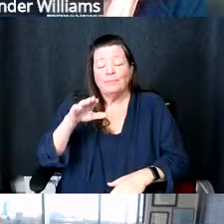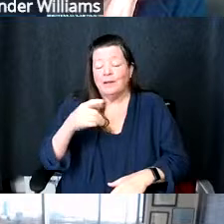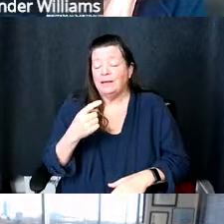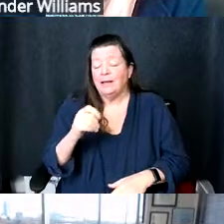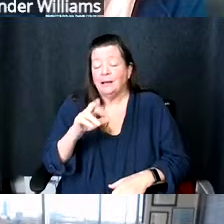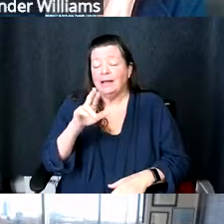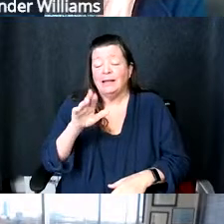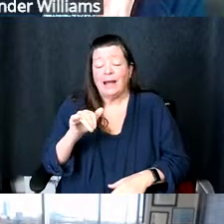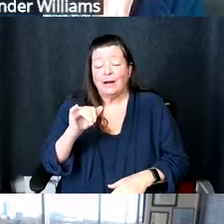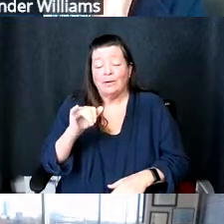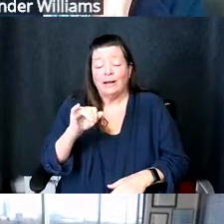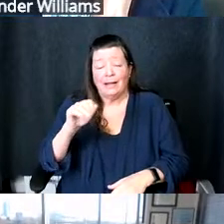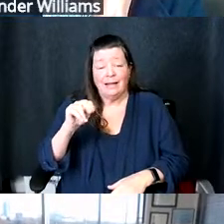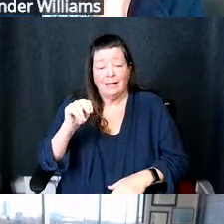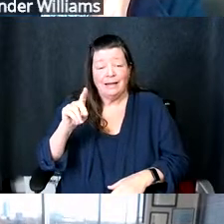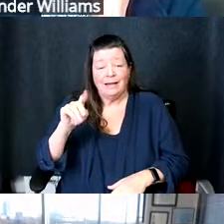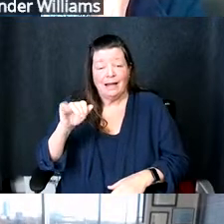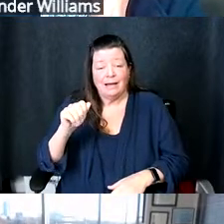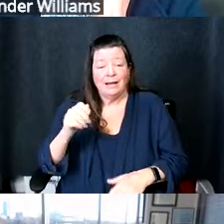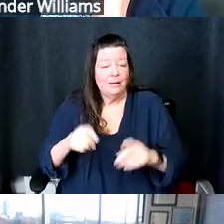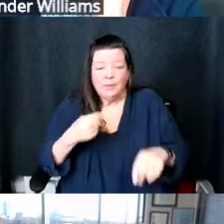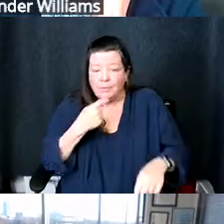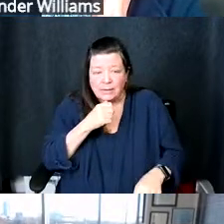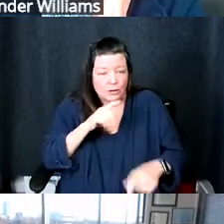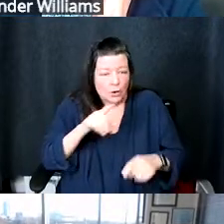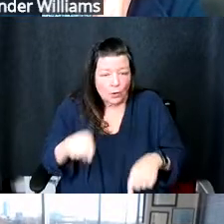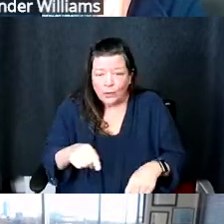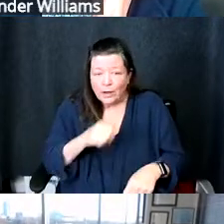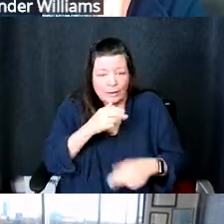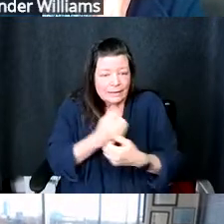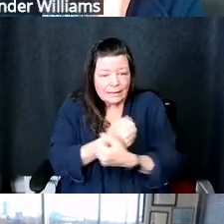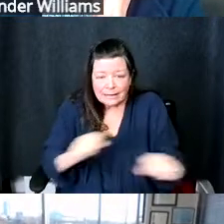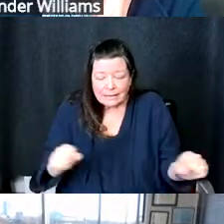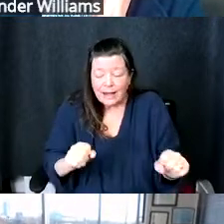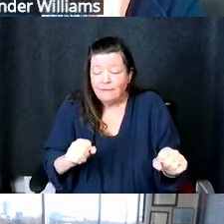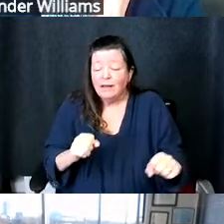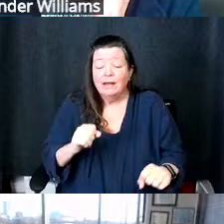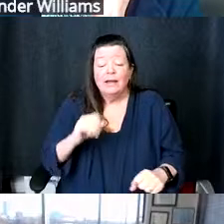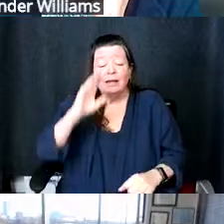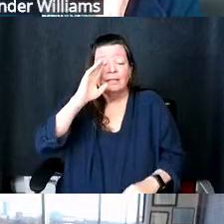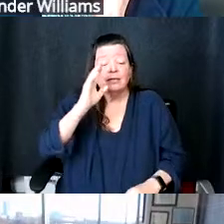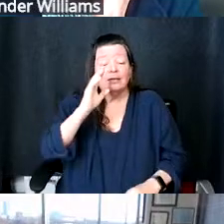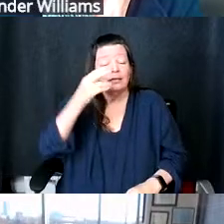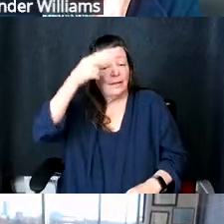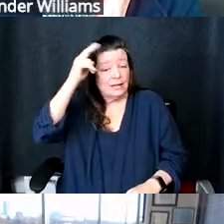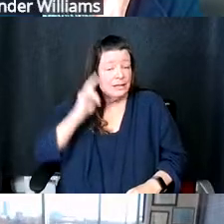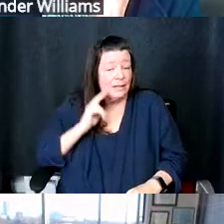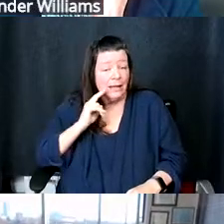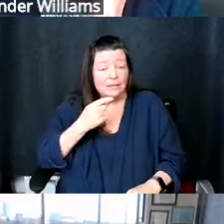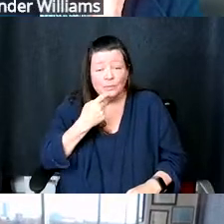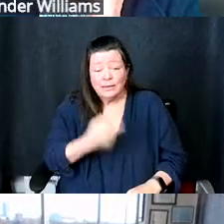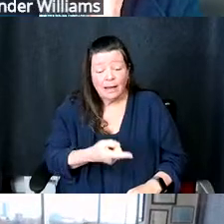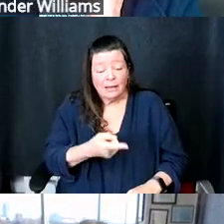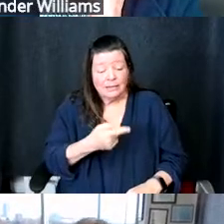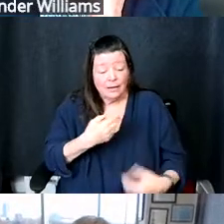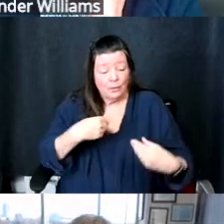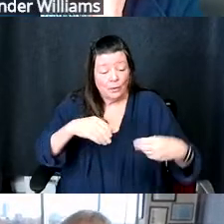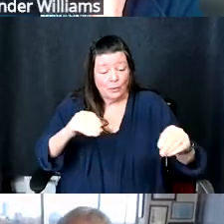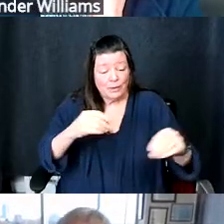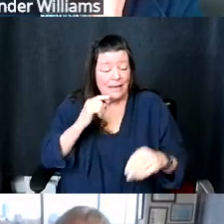like, don't go there, it's unsafe. The nuns would tell us when we were selling candy door to door. So you're from Glen Park, which was a neighborhood in